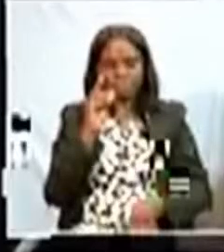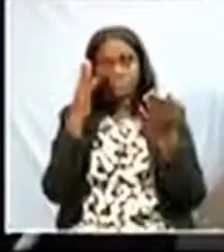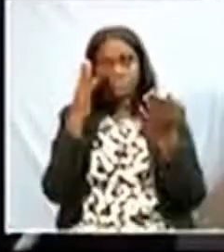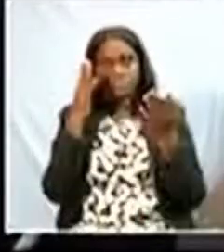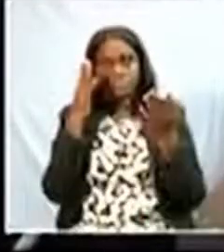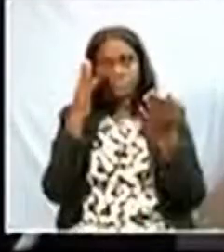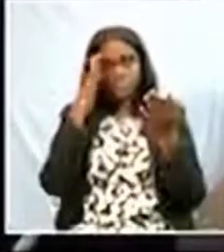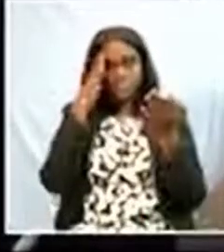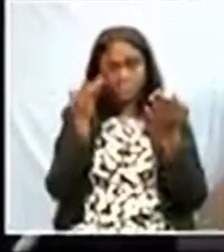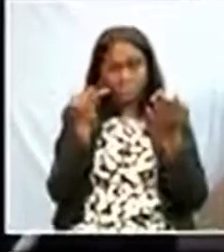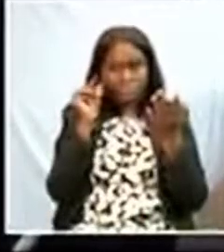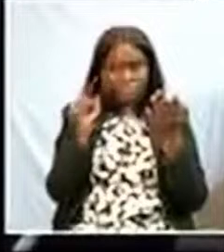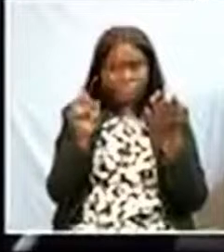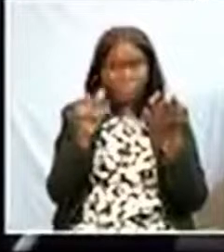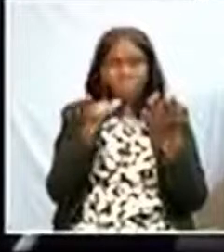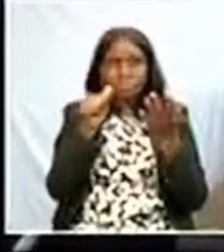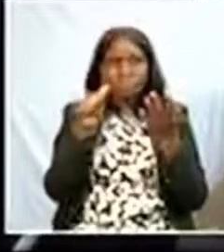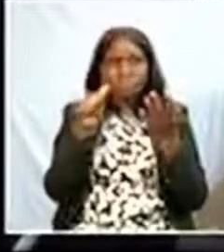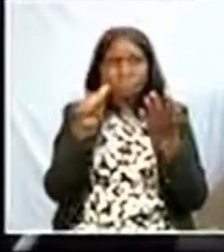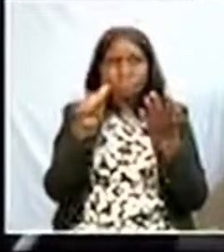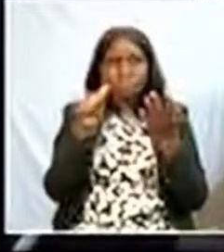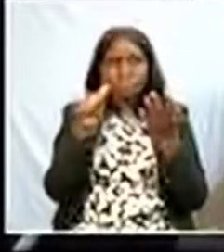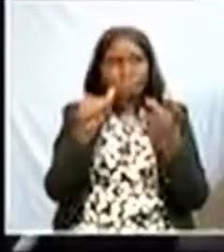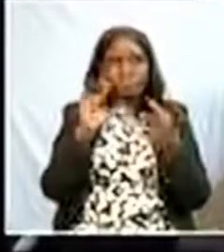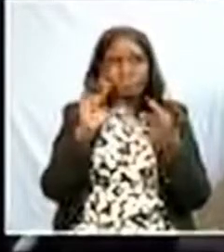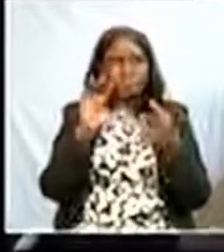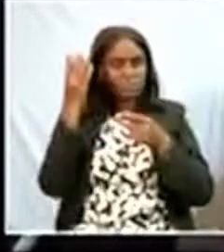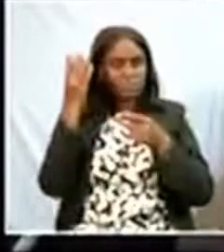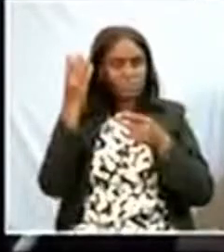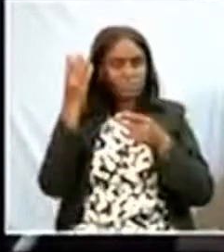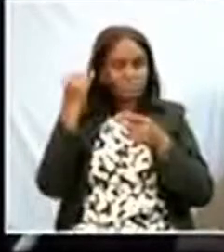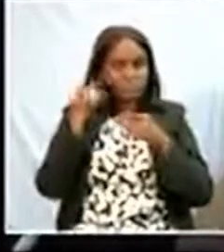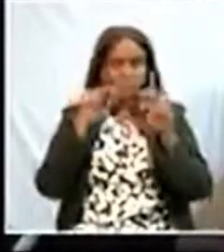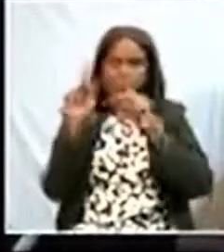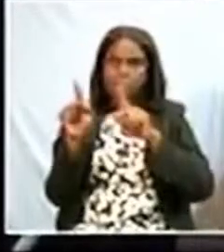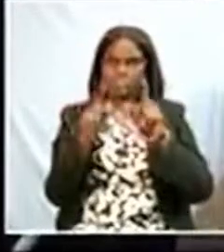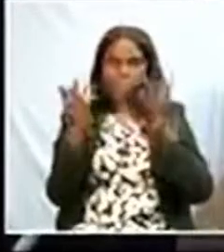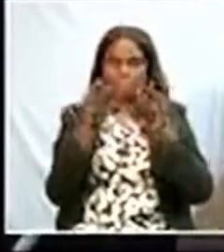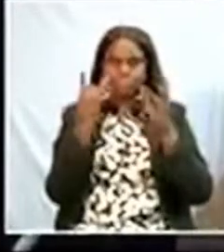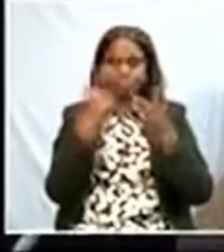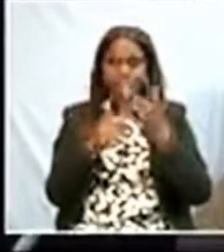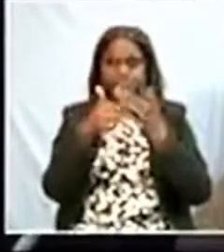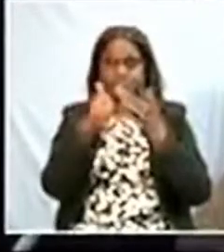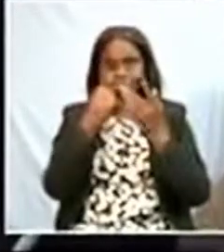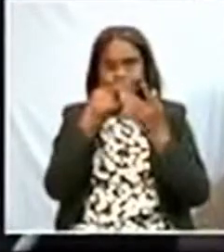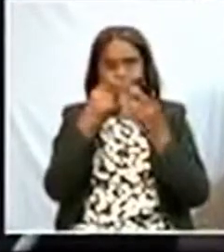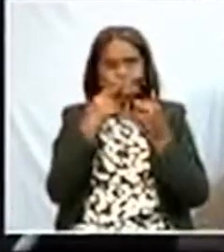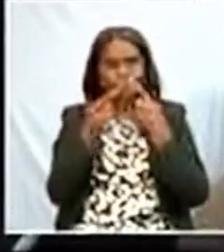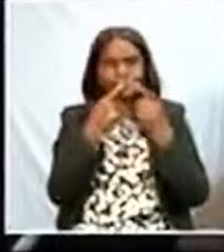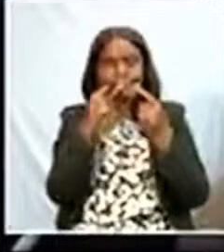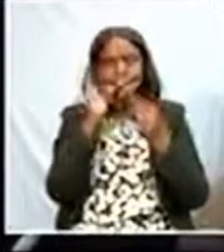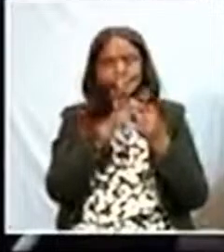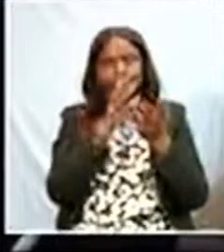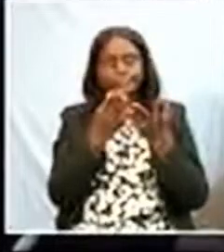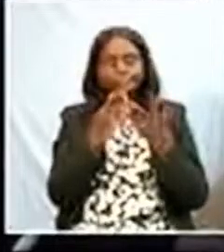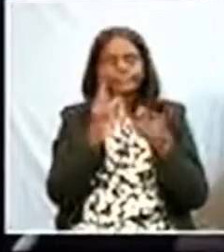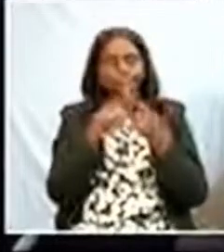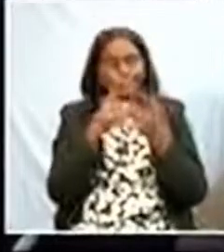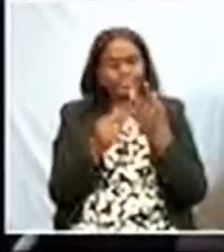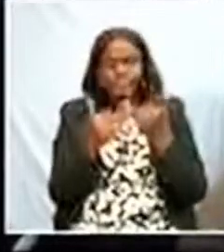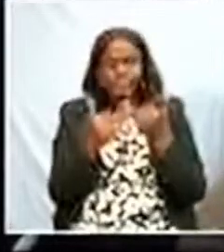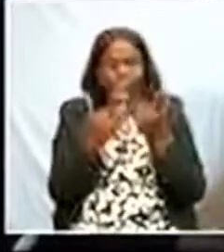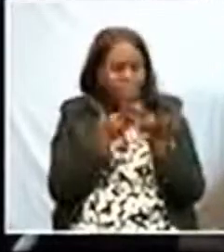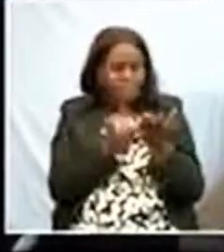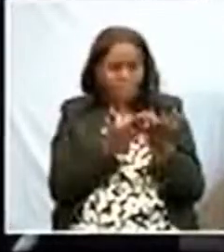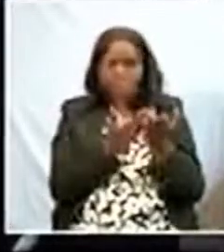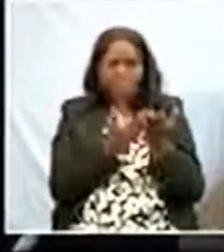Is why they could not link the past performance. That's what the submission says. But here